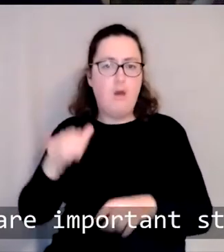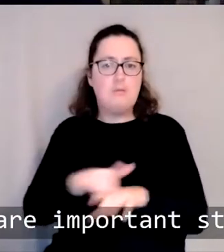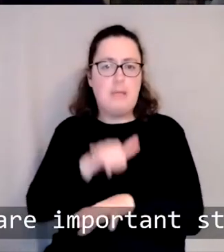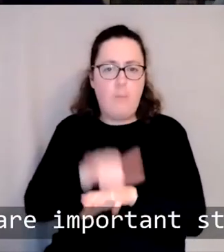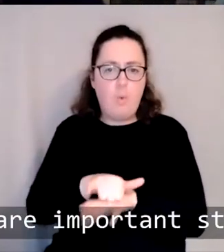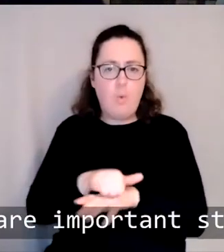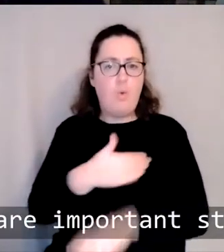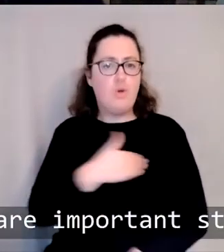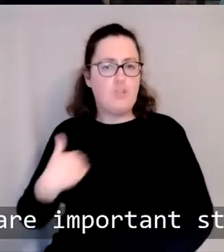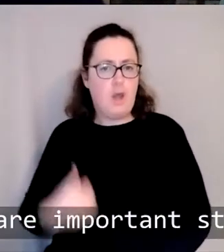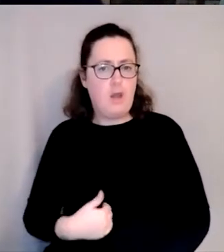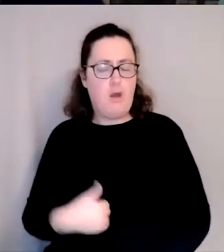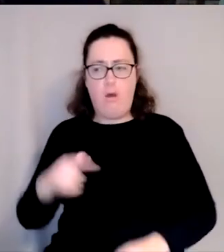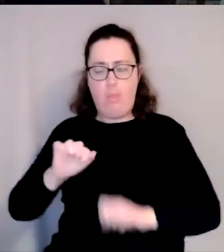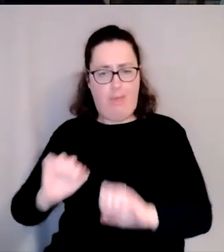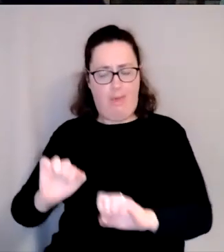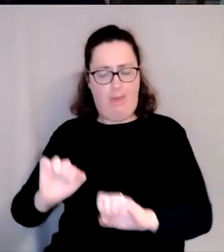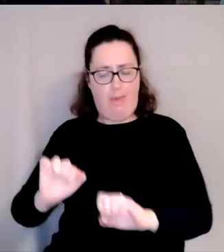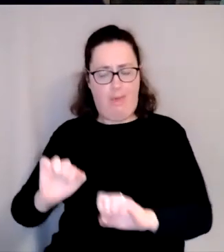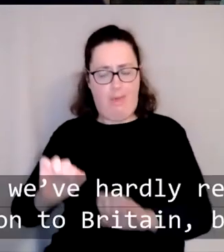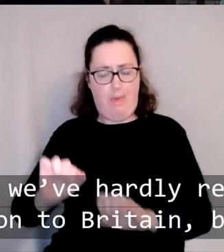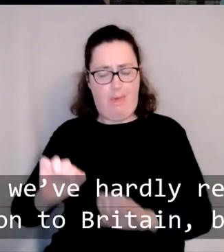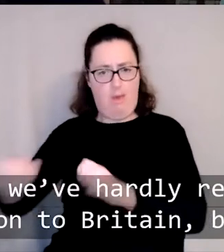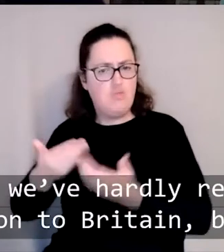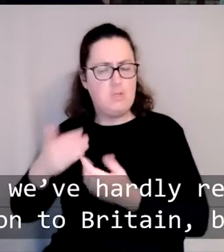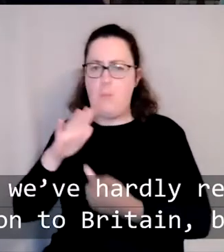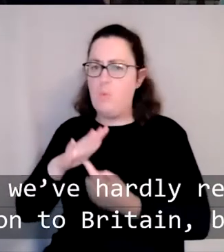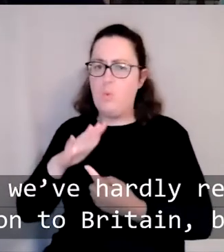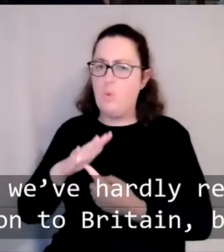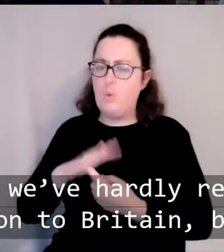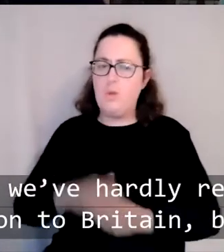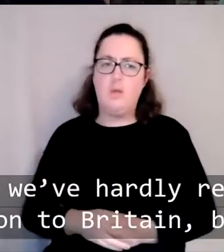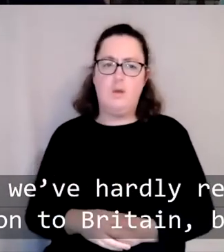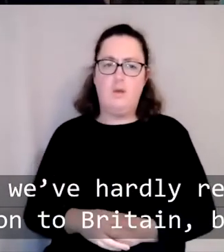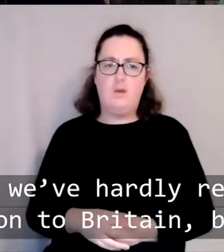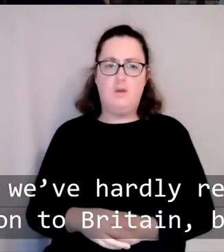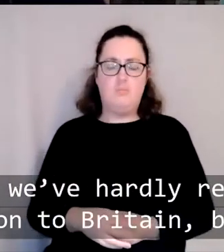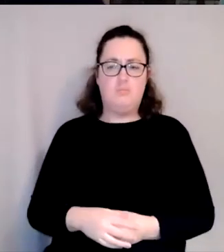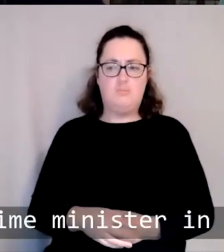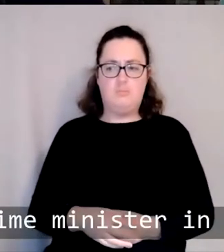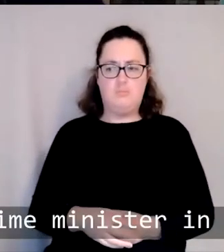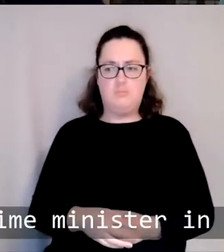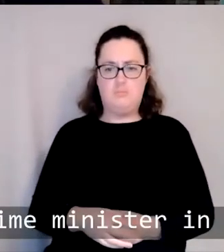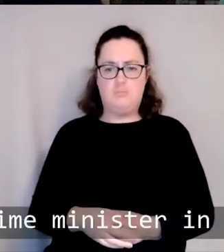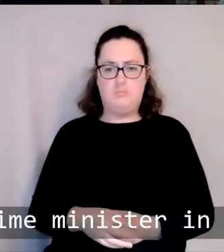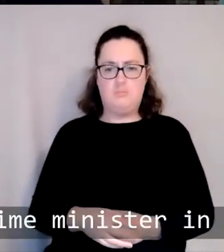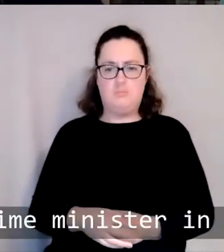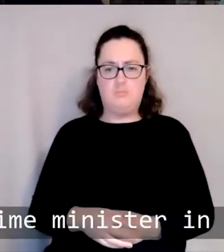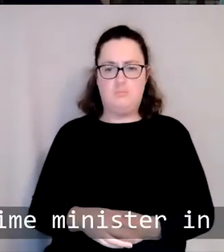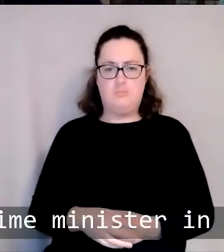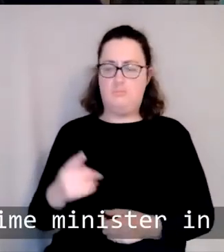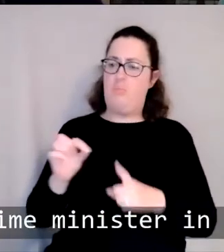China, these are important stories. Somebody we've hardly really paid attention to in Britain, but Abe, who was prime